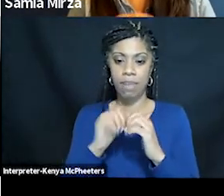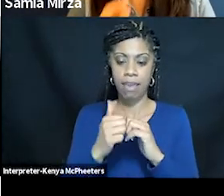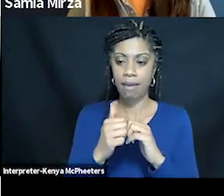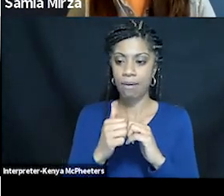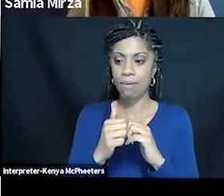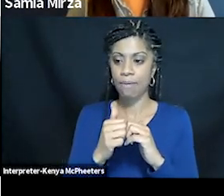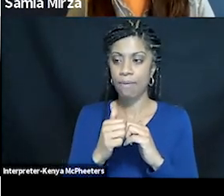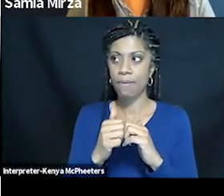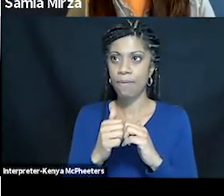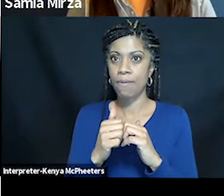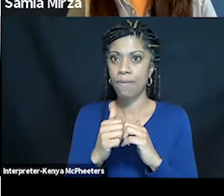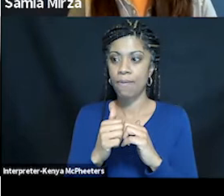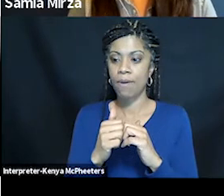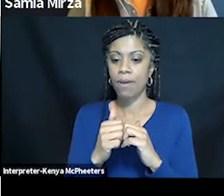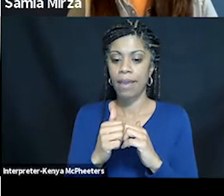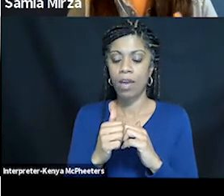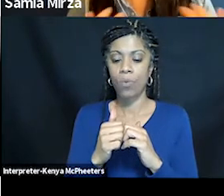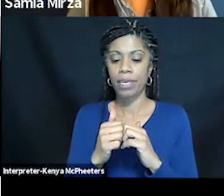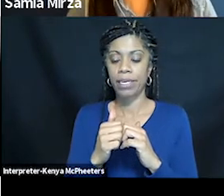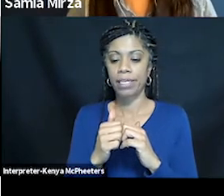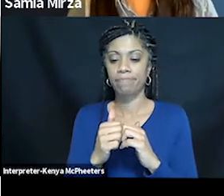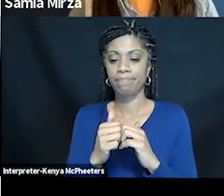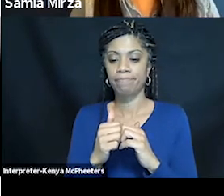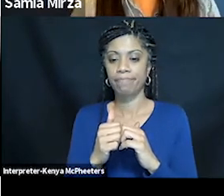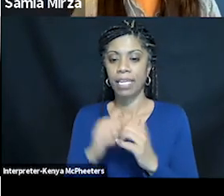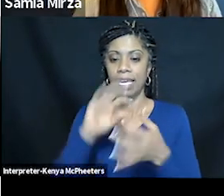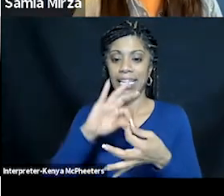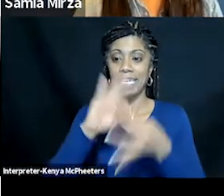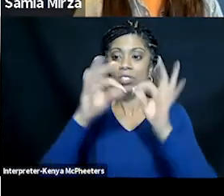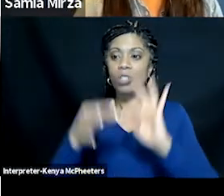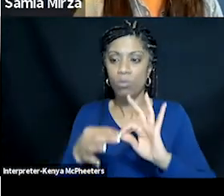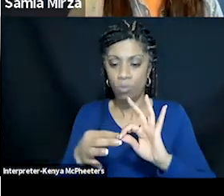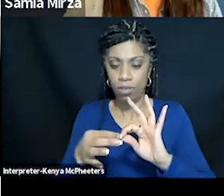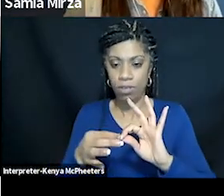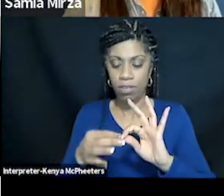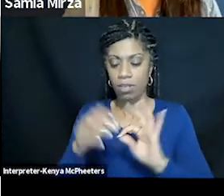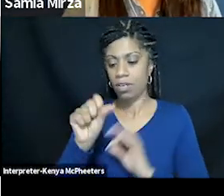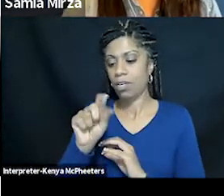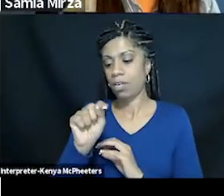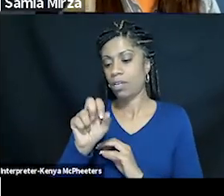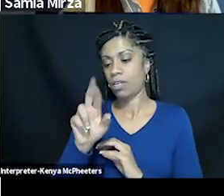are further defining and reinforcing stereotypes.